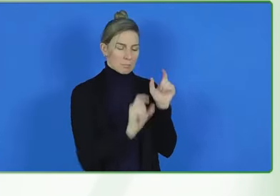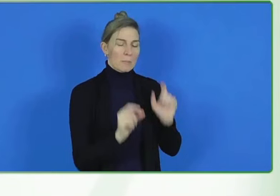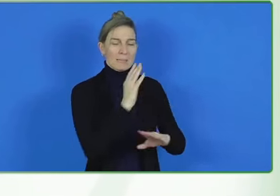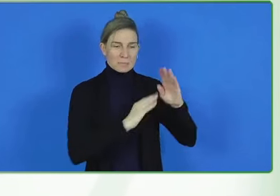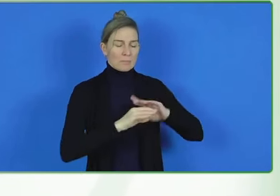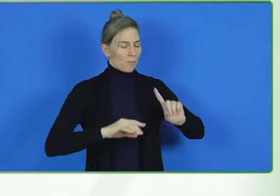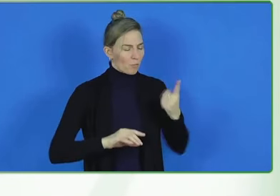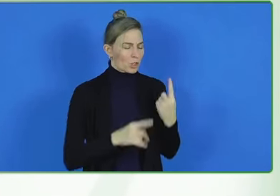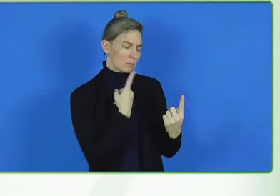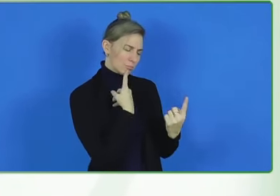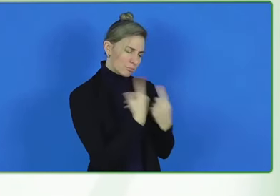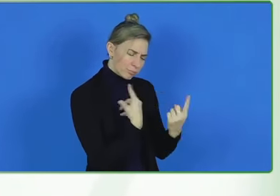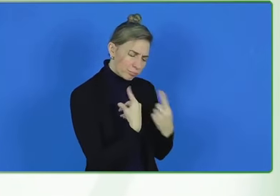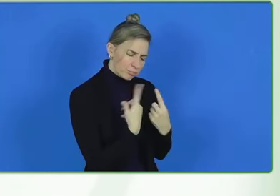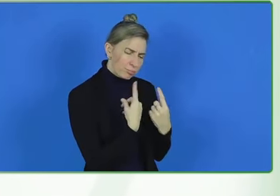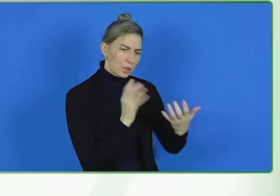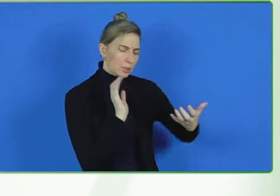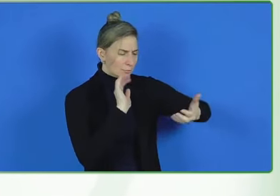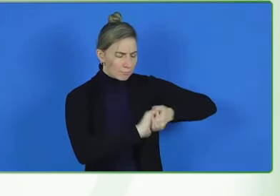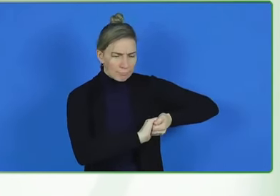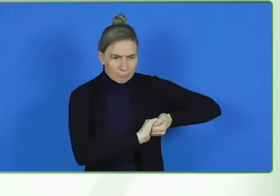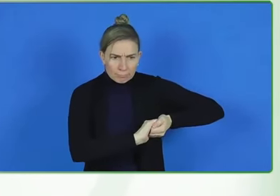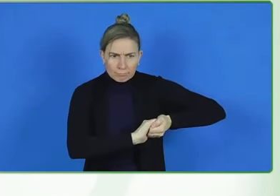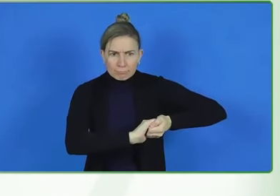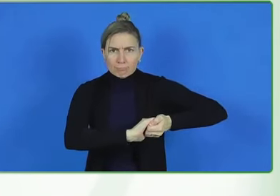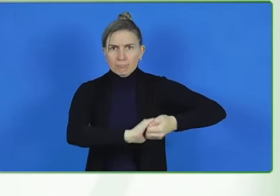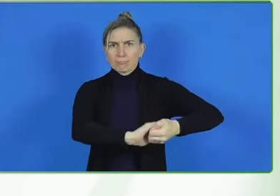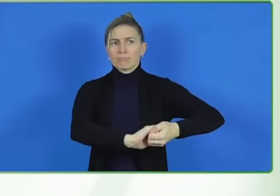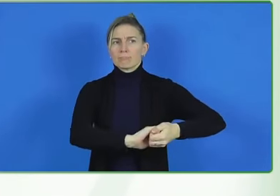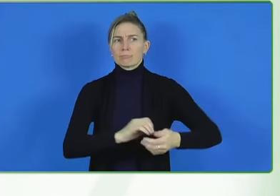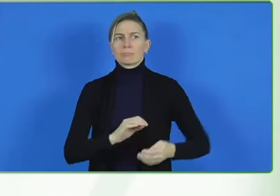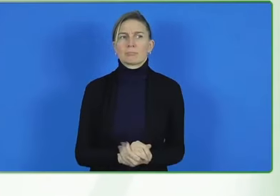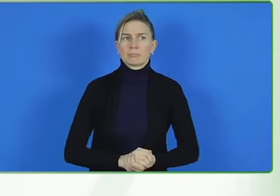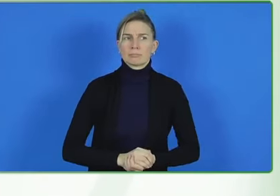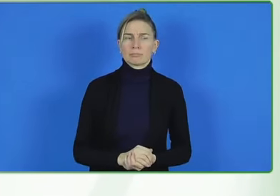disability. Next slide, please.